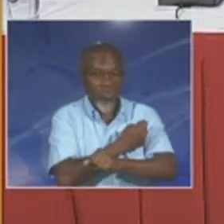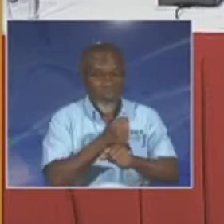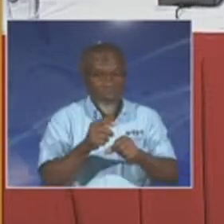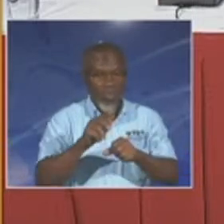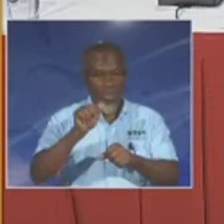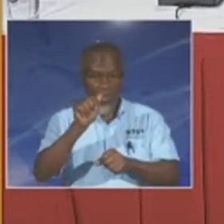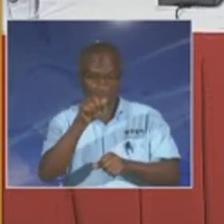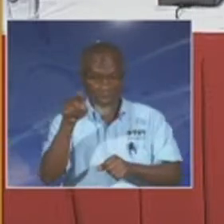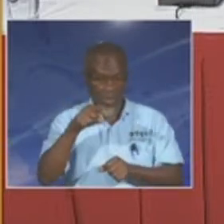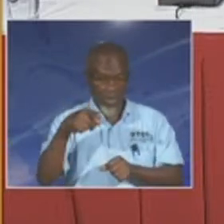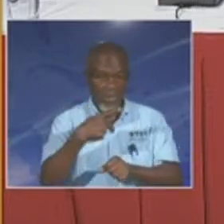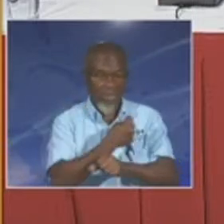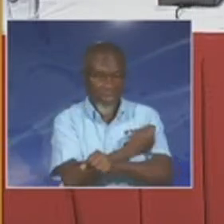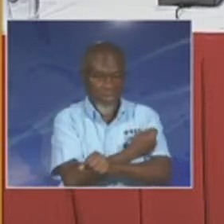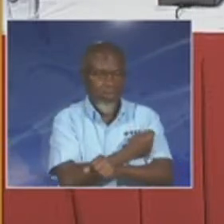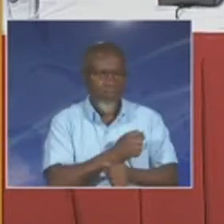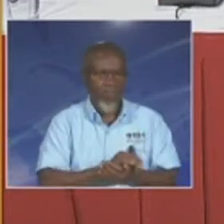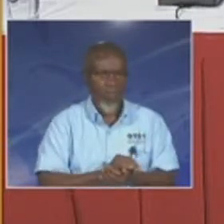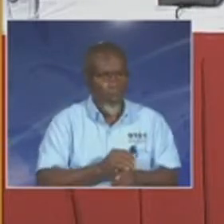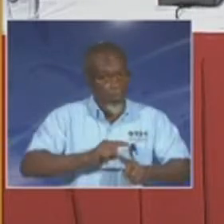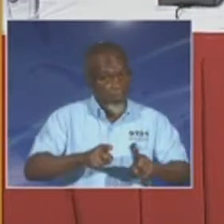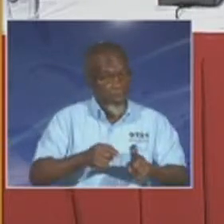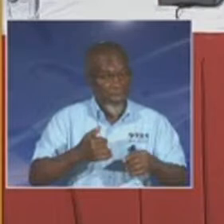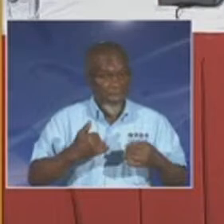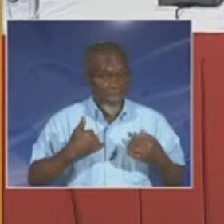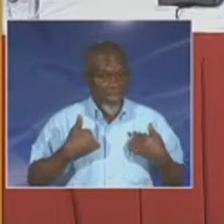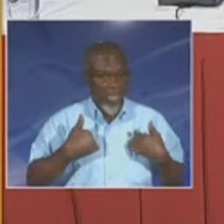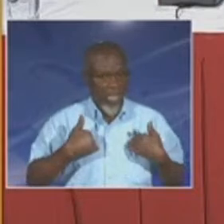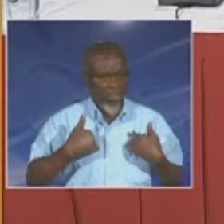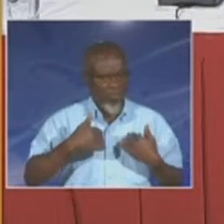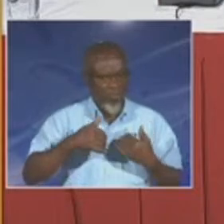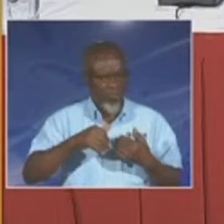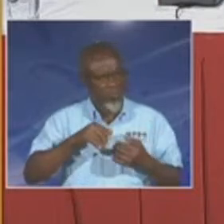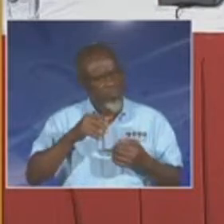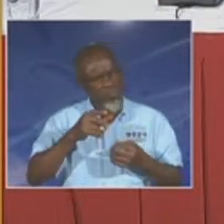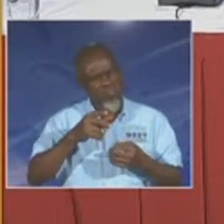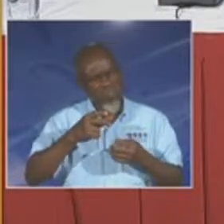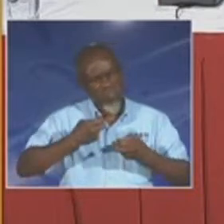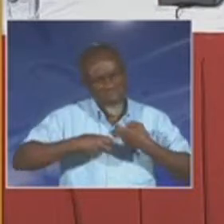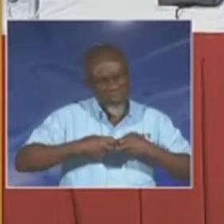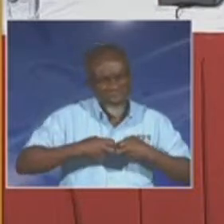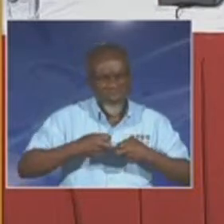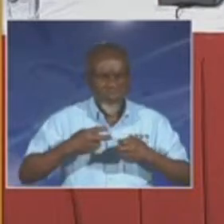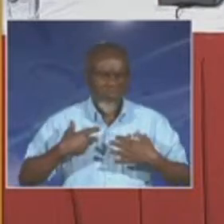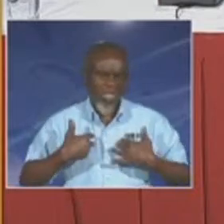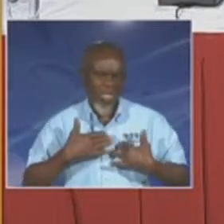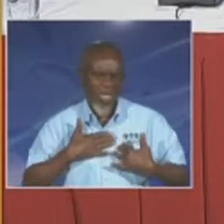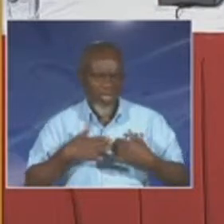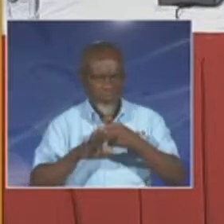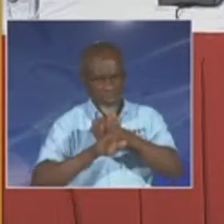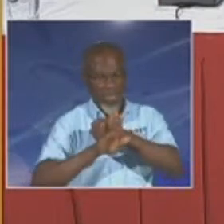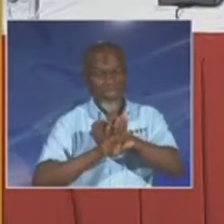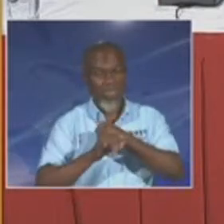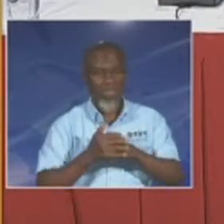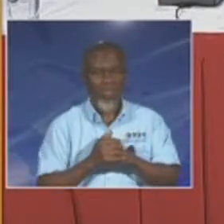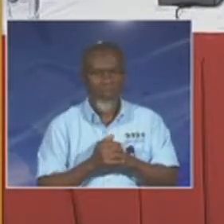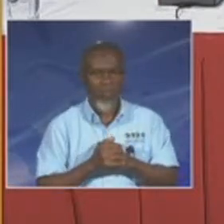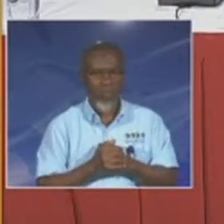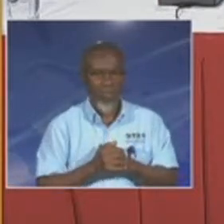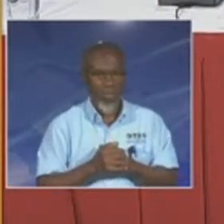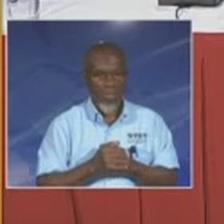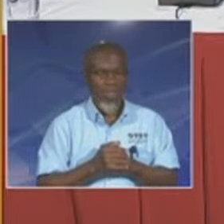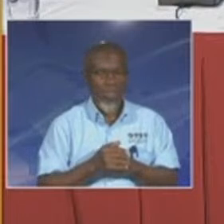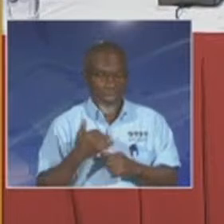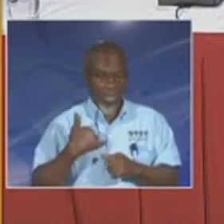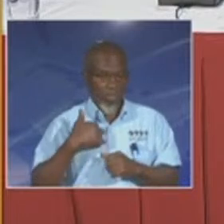an autoimmune diseases, and she's on immunosuppressive drugs. And she's had 3 primary doses of the COVID vaccine.